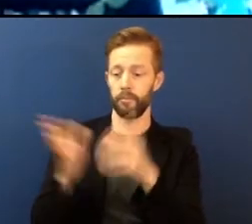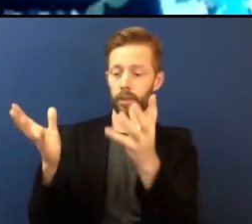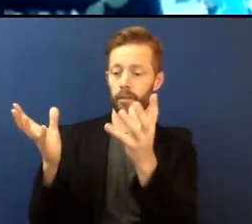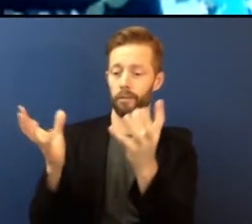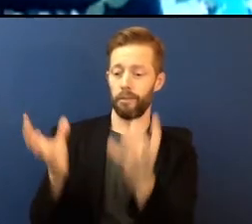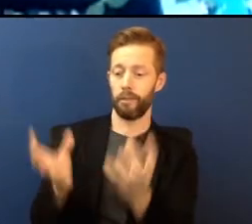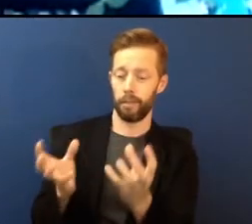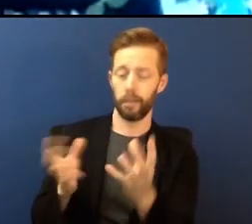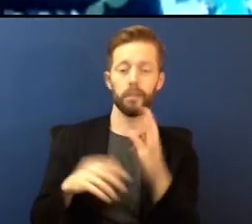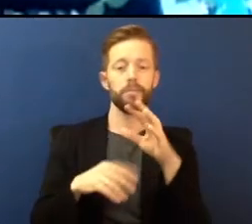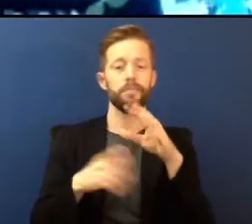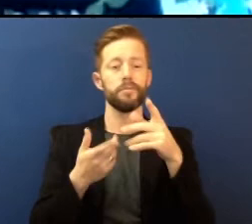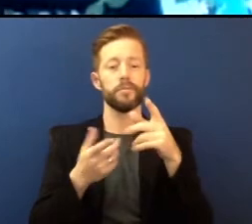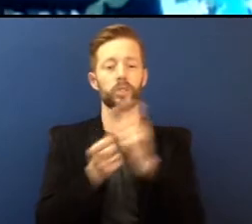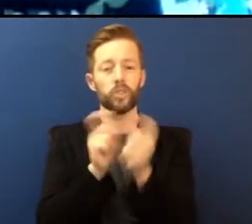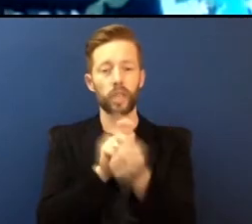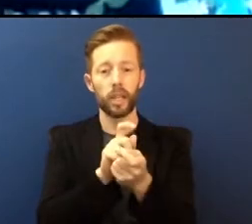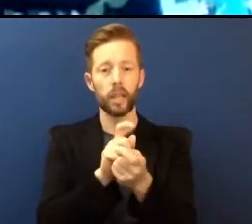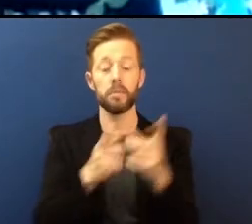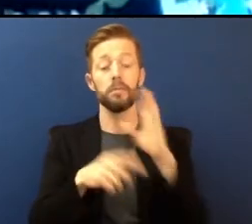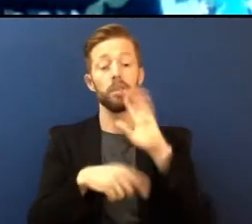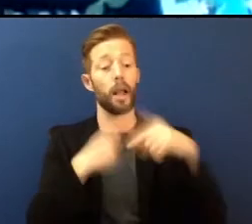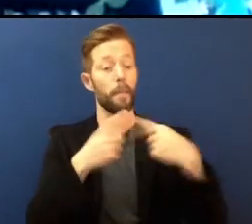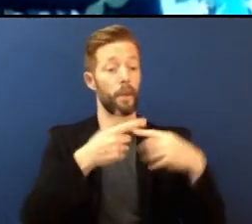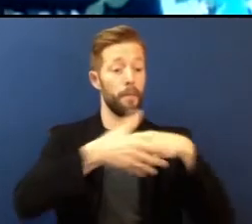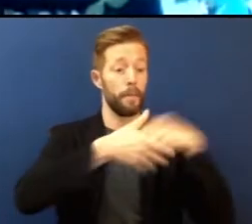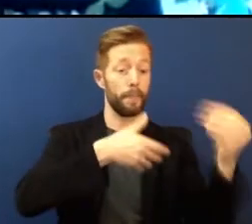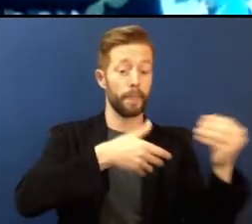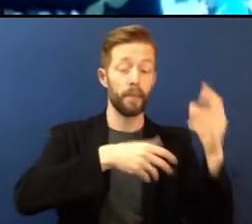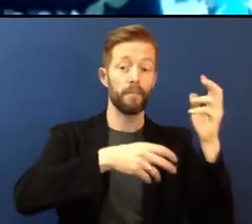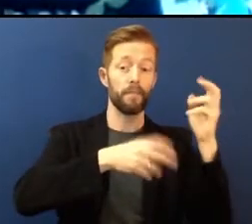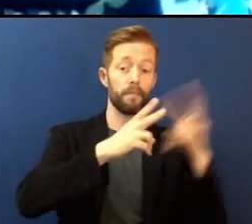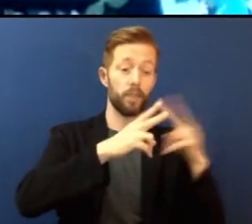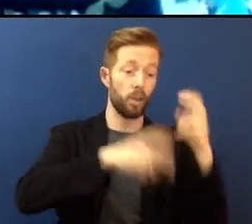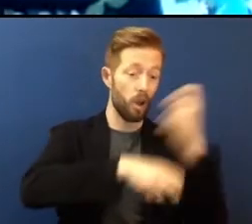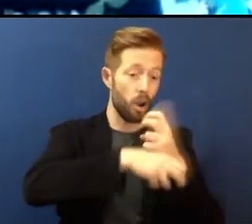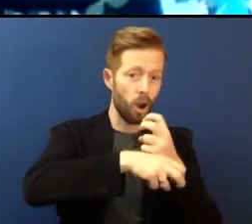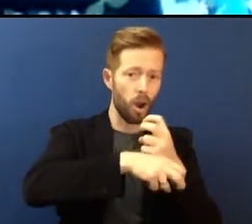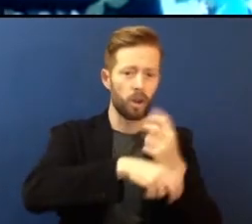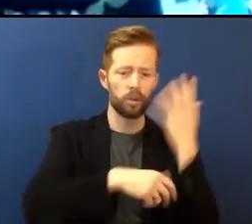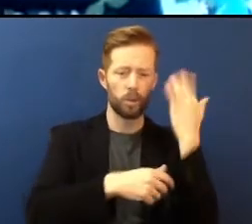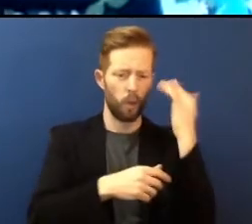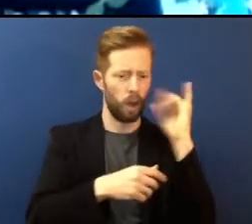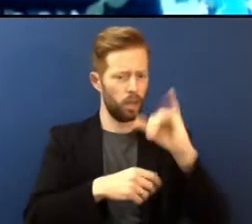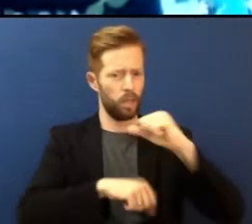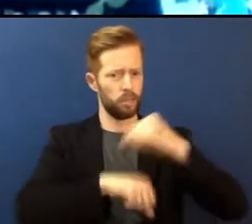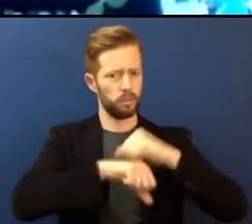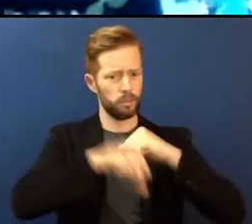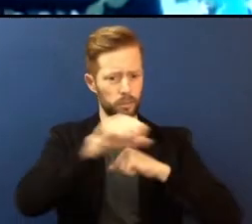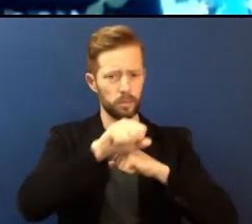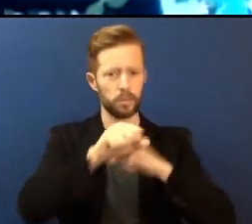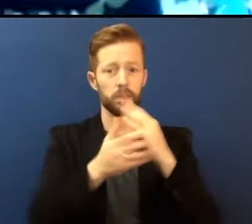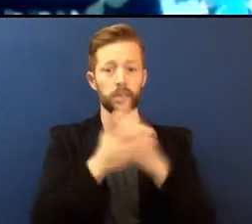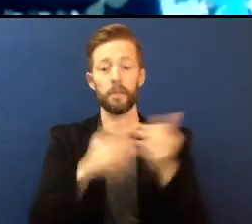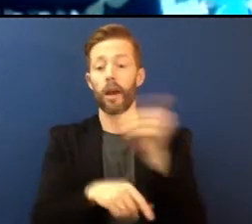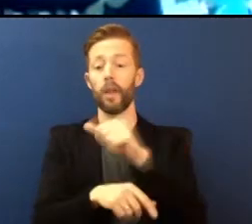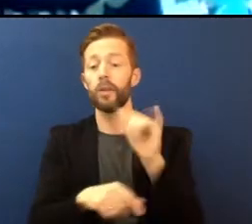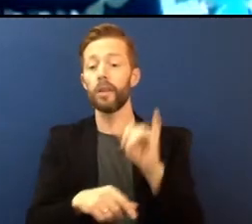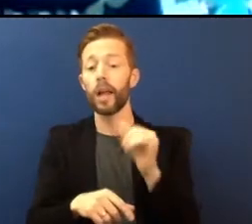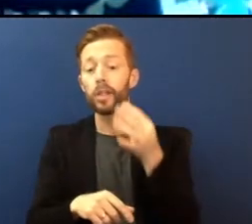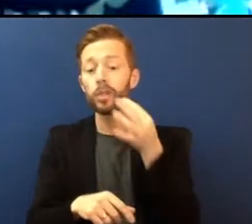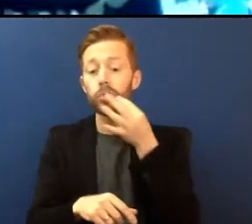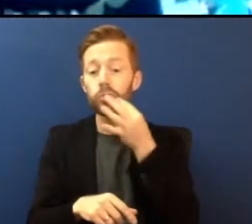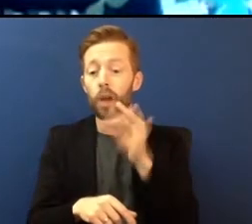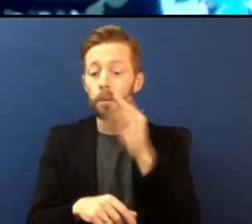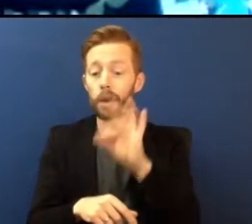of stability and change. You can talk about the fact that the outside of the pumpkin is very hard. Why is that structure? Why are there